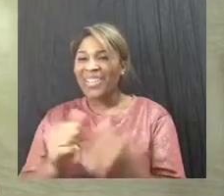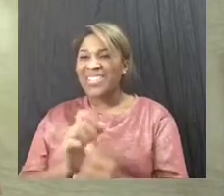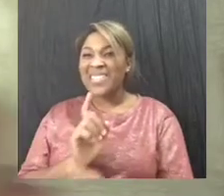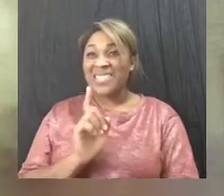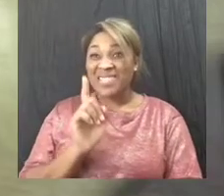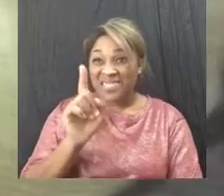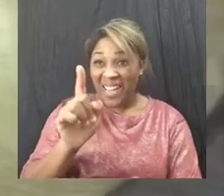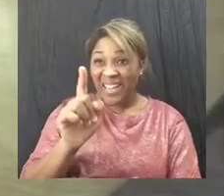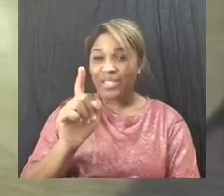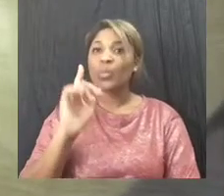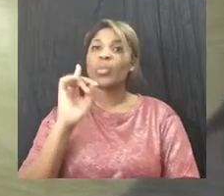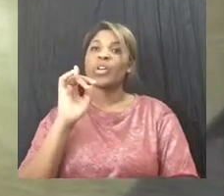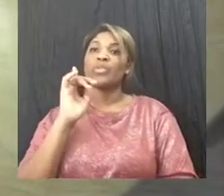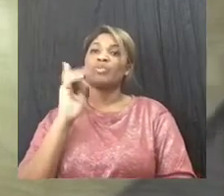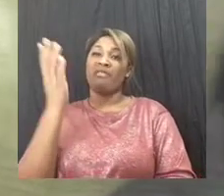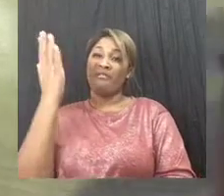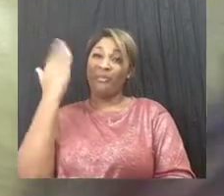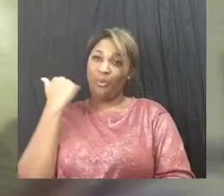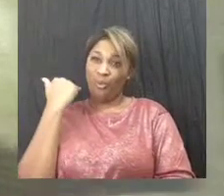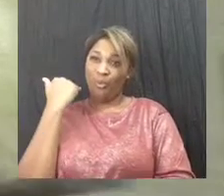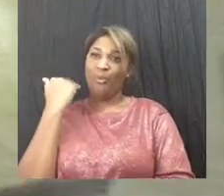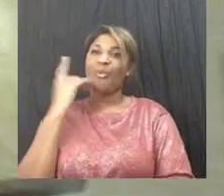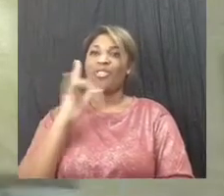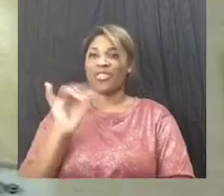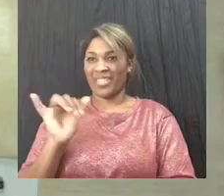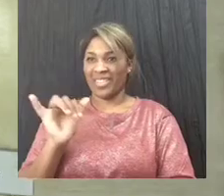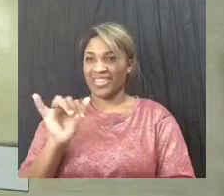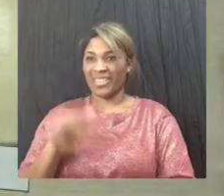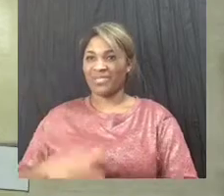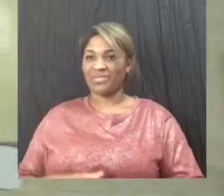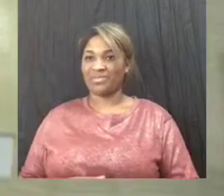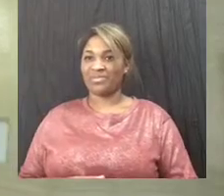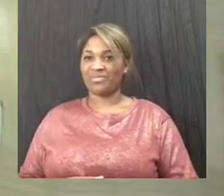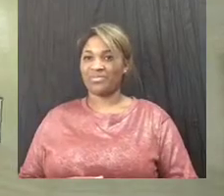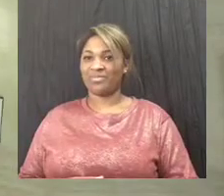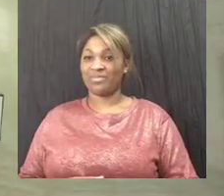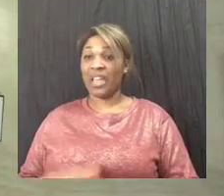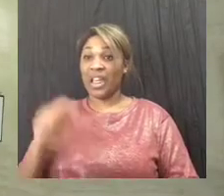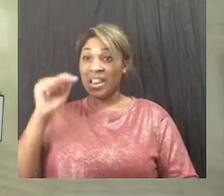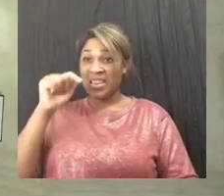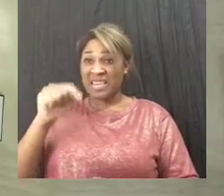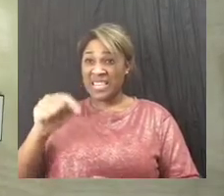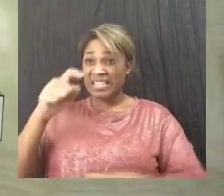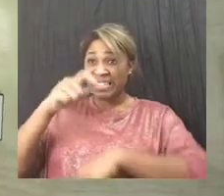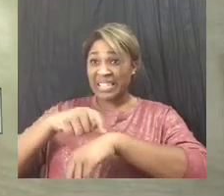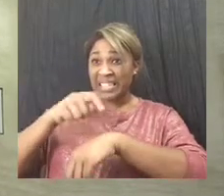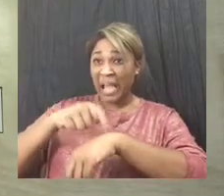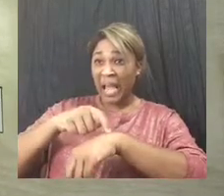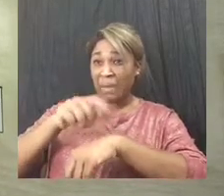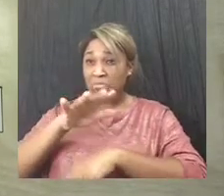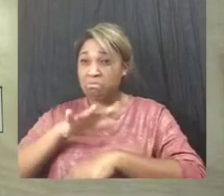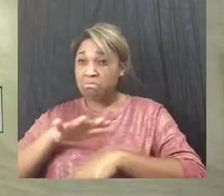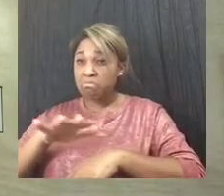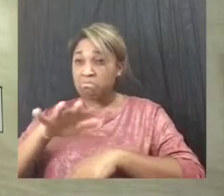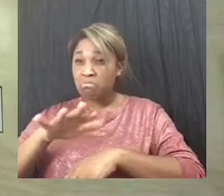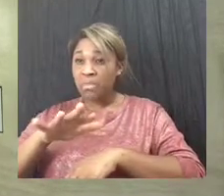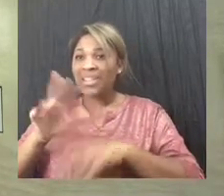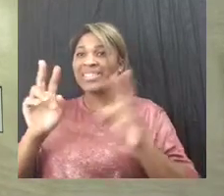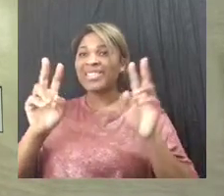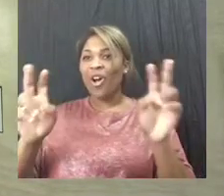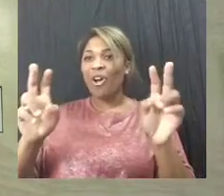it used to look like. This period of time was called the Ice